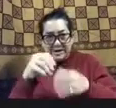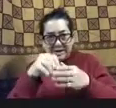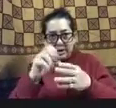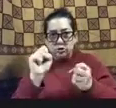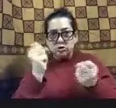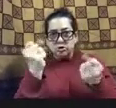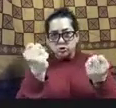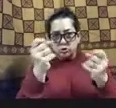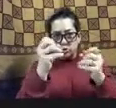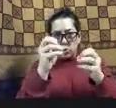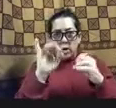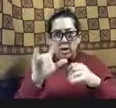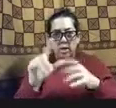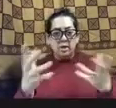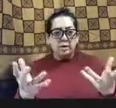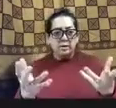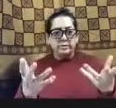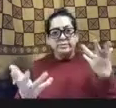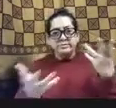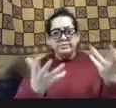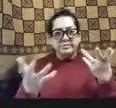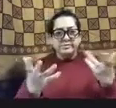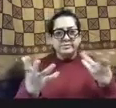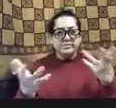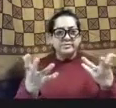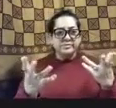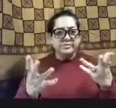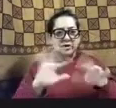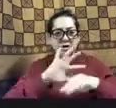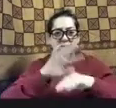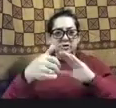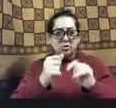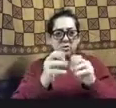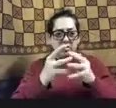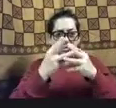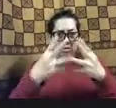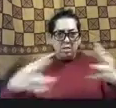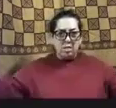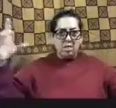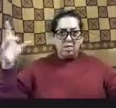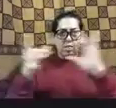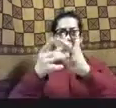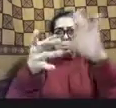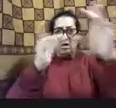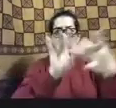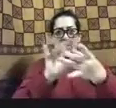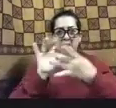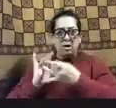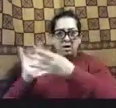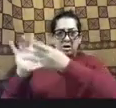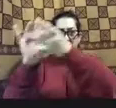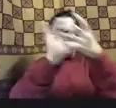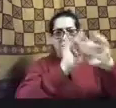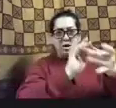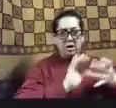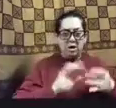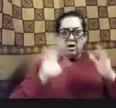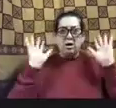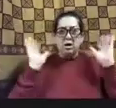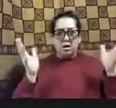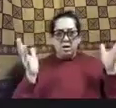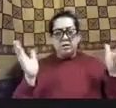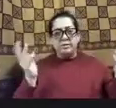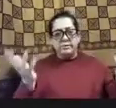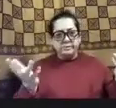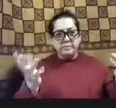soil. And you know, it just all of a sudden, this whole web of relationships starts unfolding. And